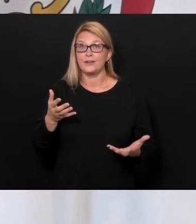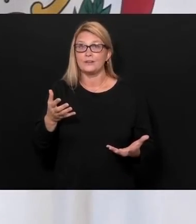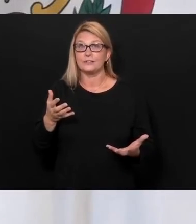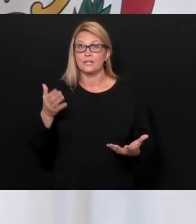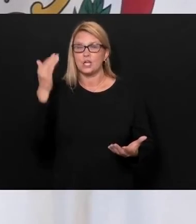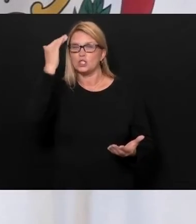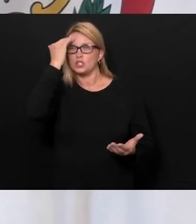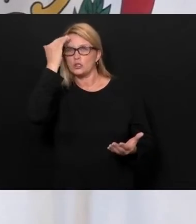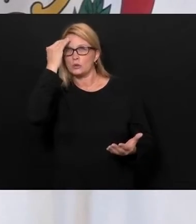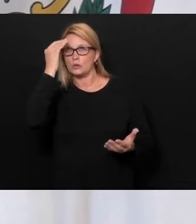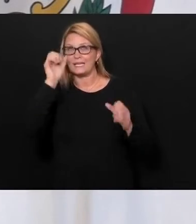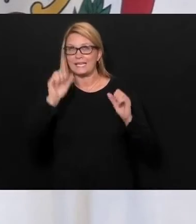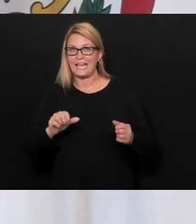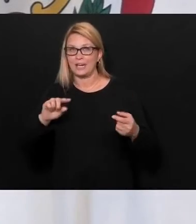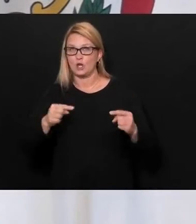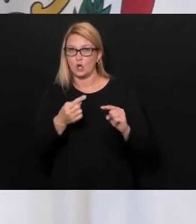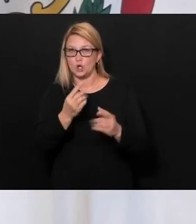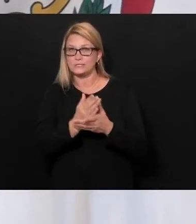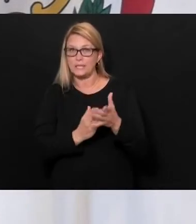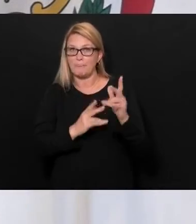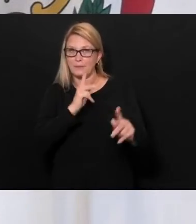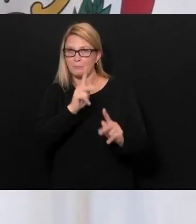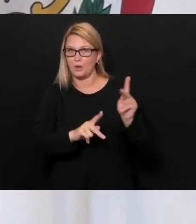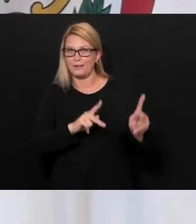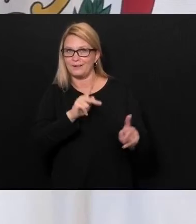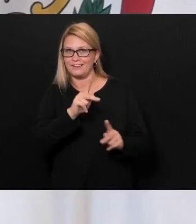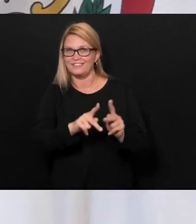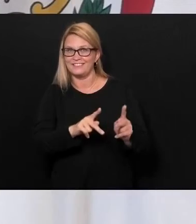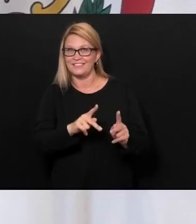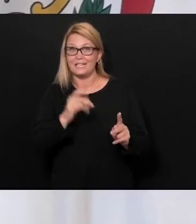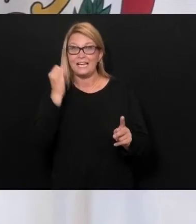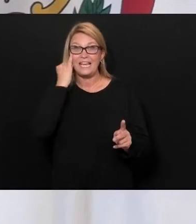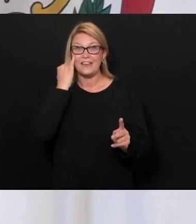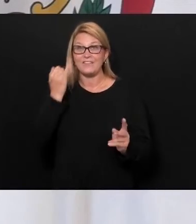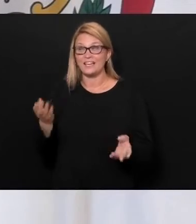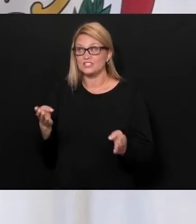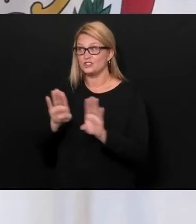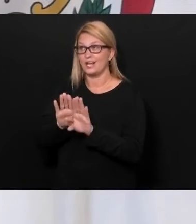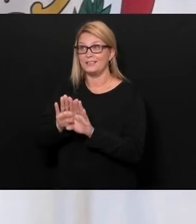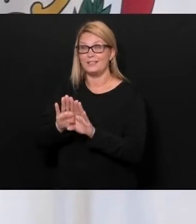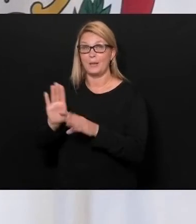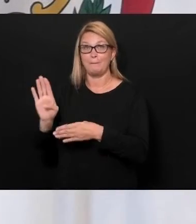and knowing that it can hurt some people, by shutting something down